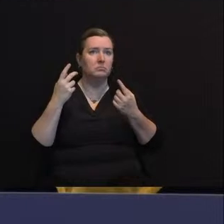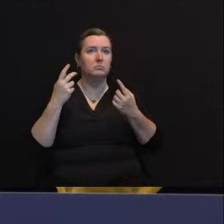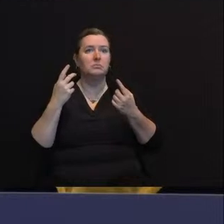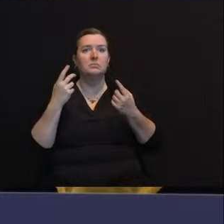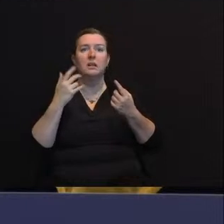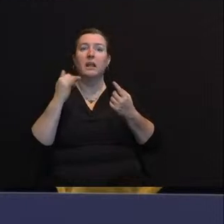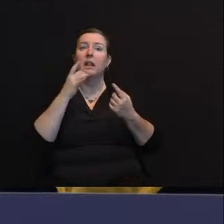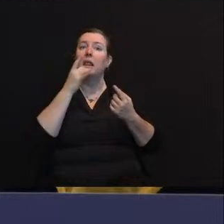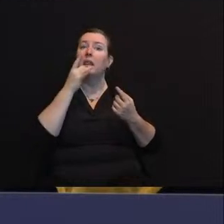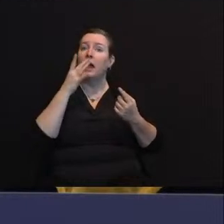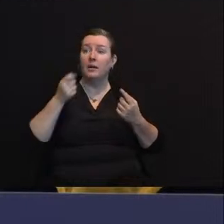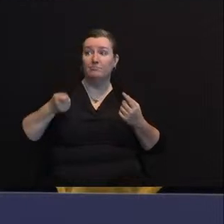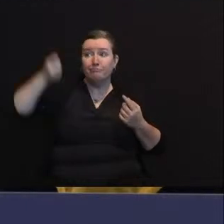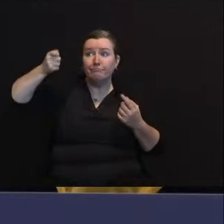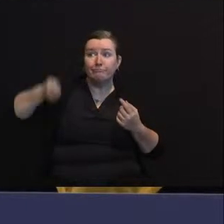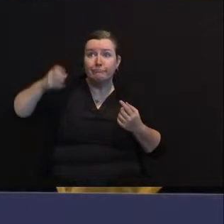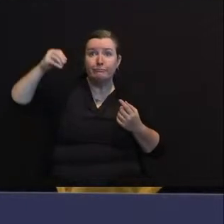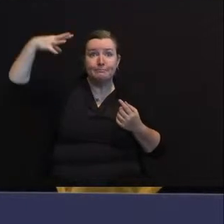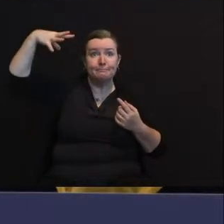And,